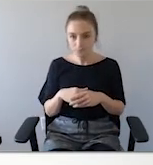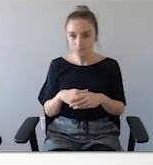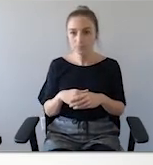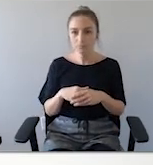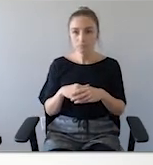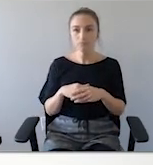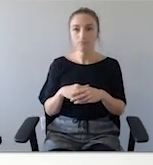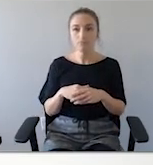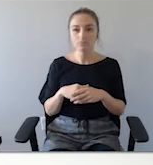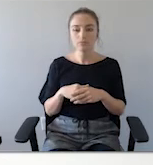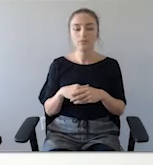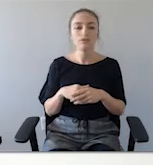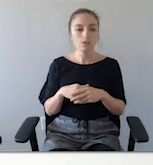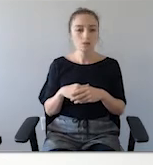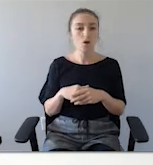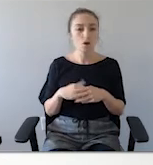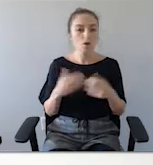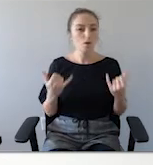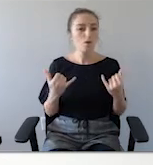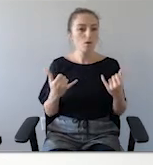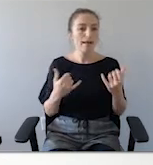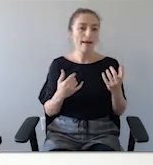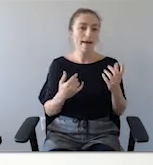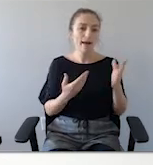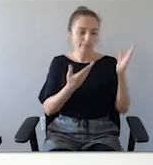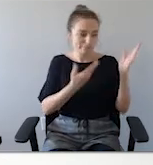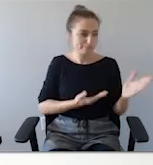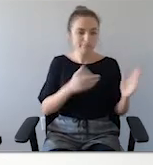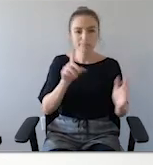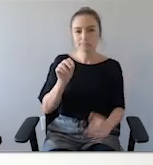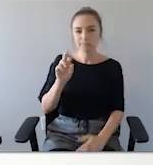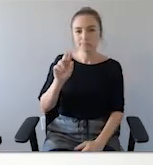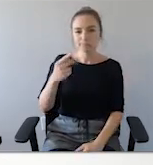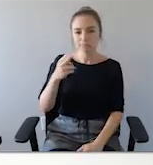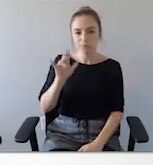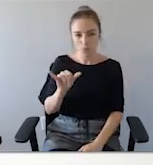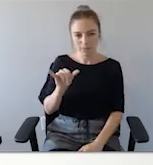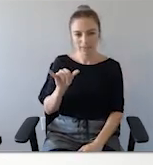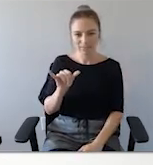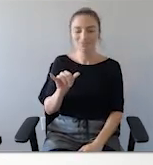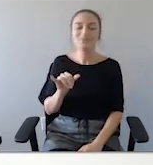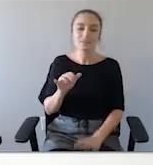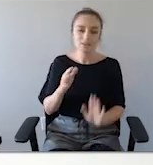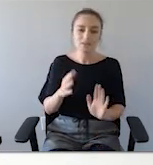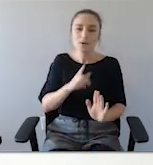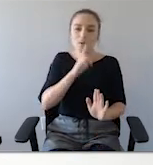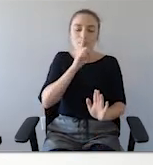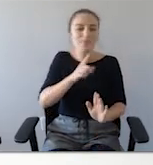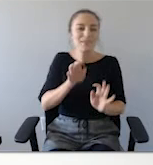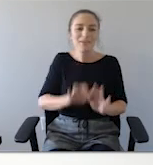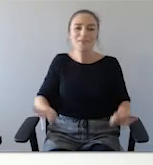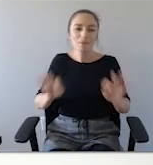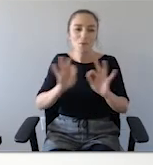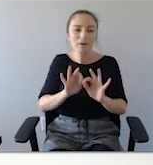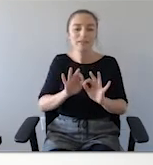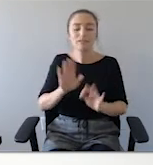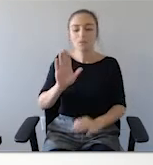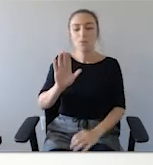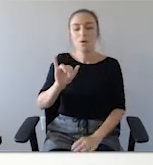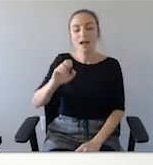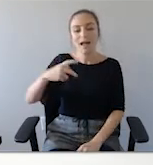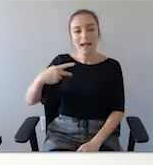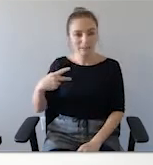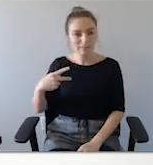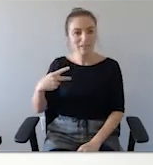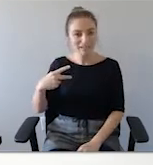part that I think is really important. You need to look at the IEP kind of like your crystal ball. So when you get the